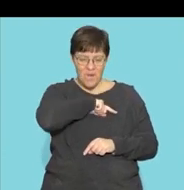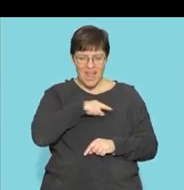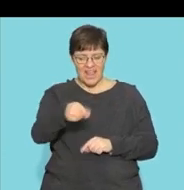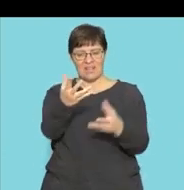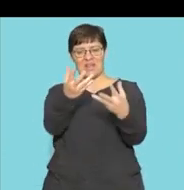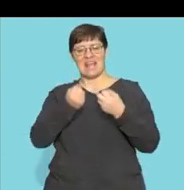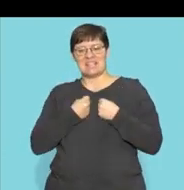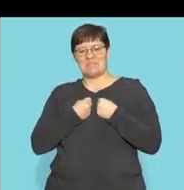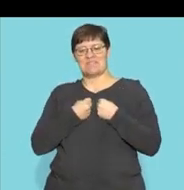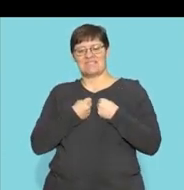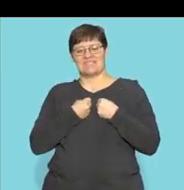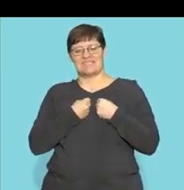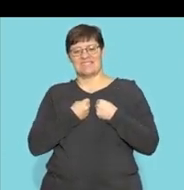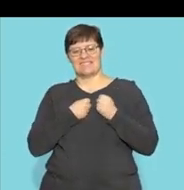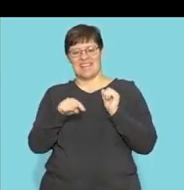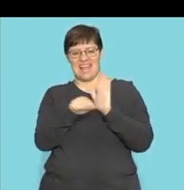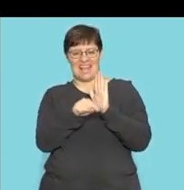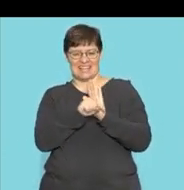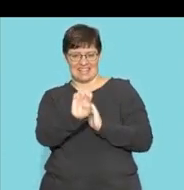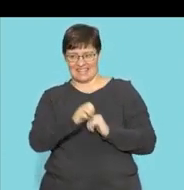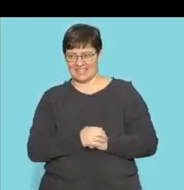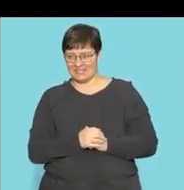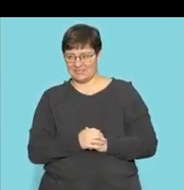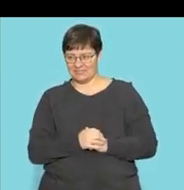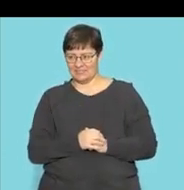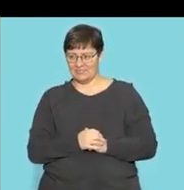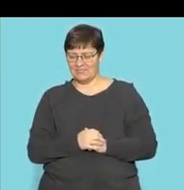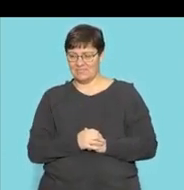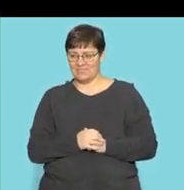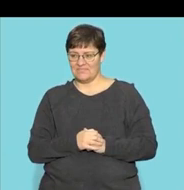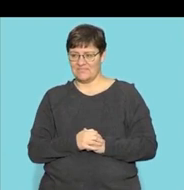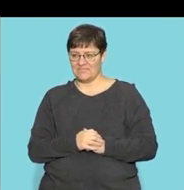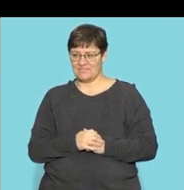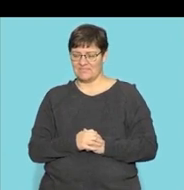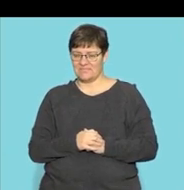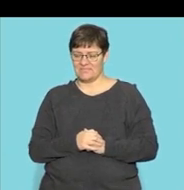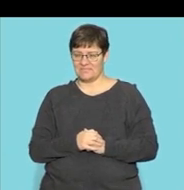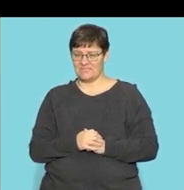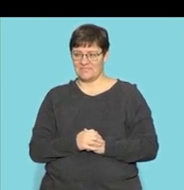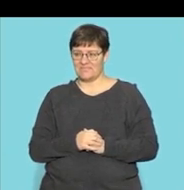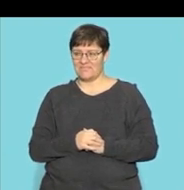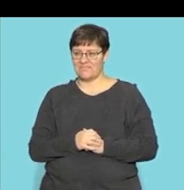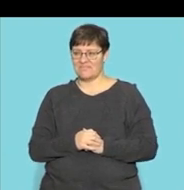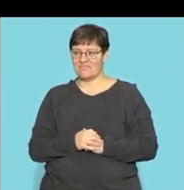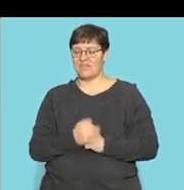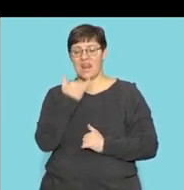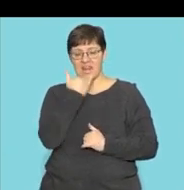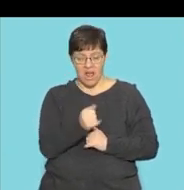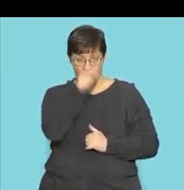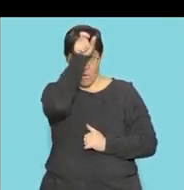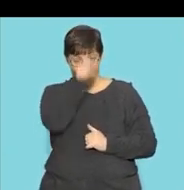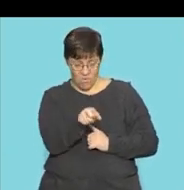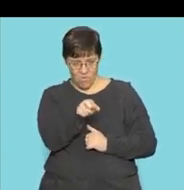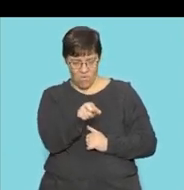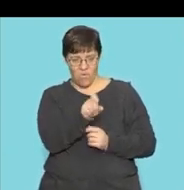an electrolyte, and I want us to see that this graphite conductor